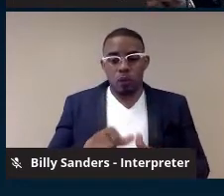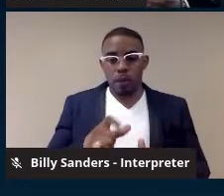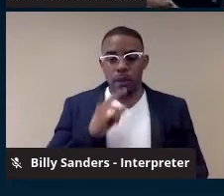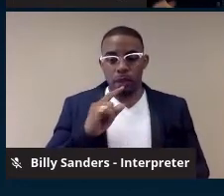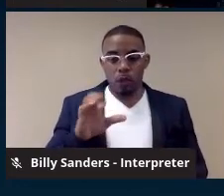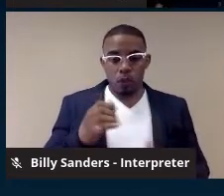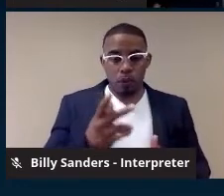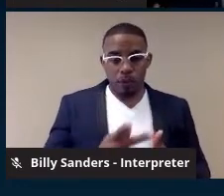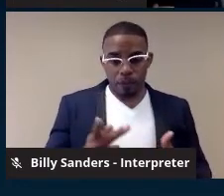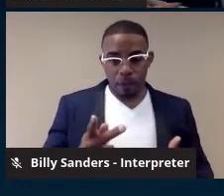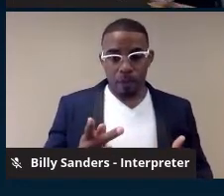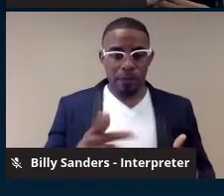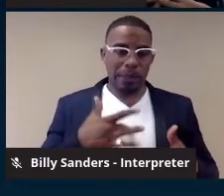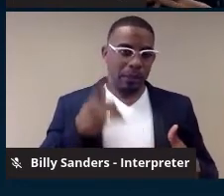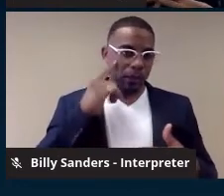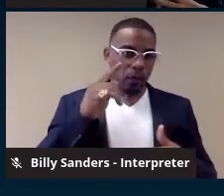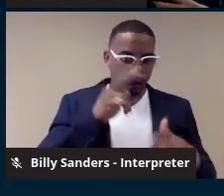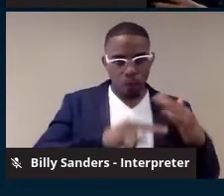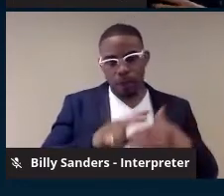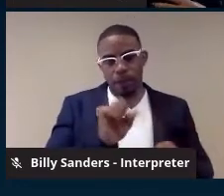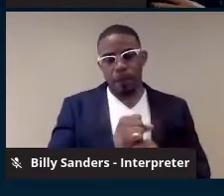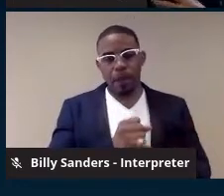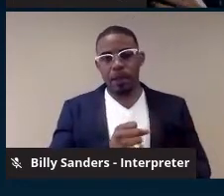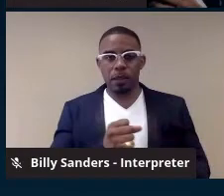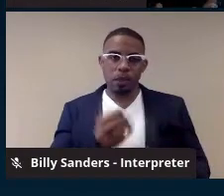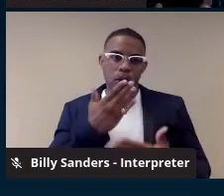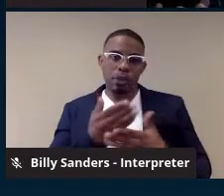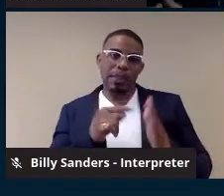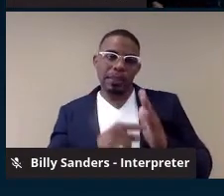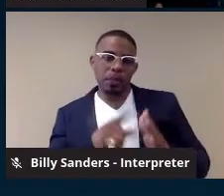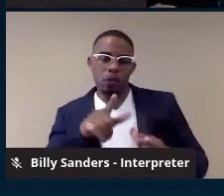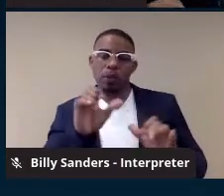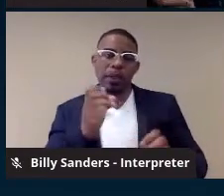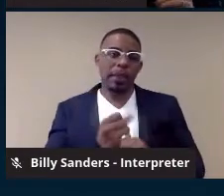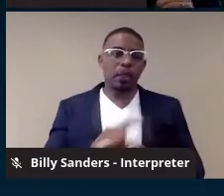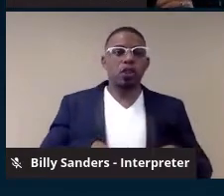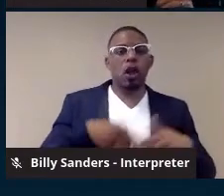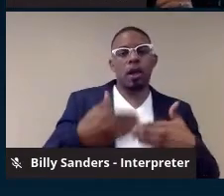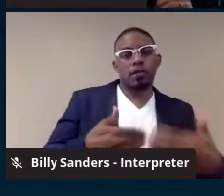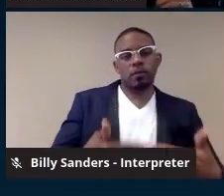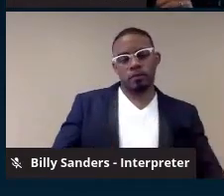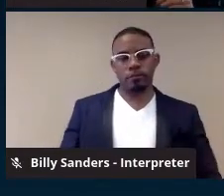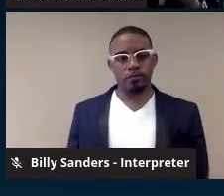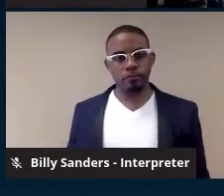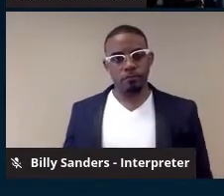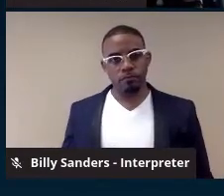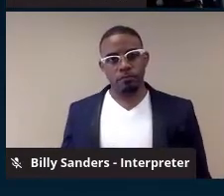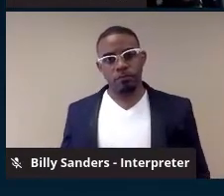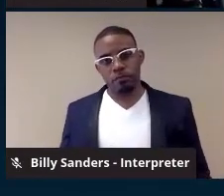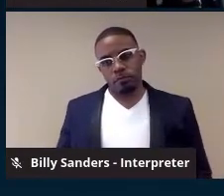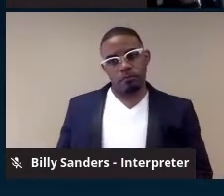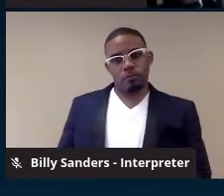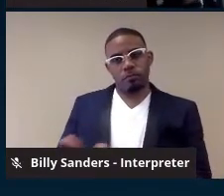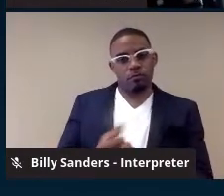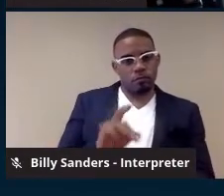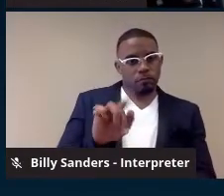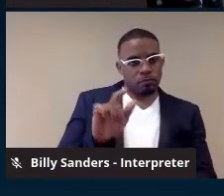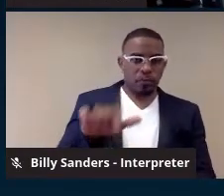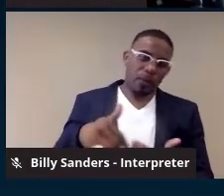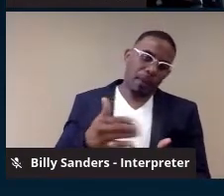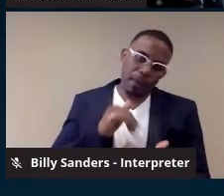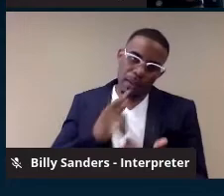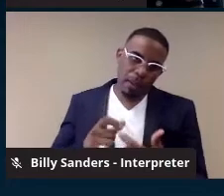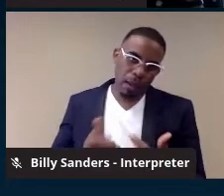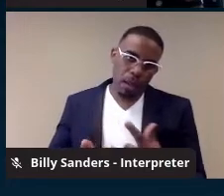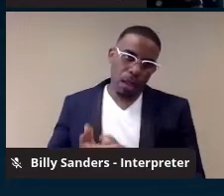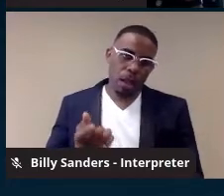do file new in Blazor project, to make it have some good examples that you can get started. The fetch data one also does like a mock